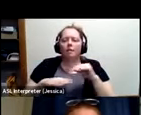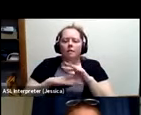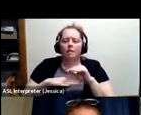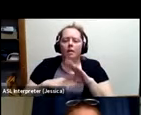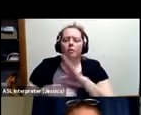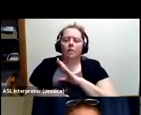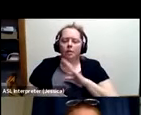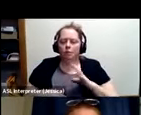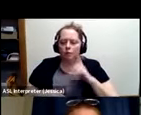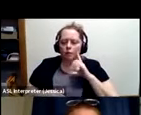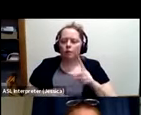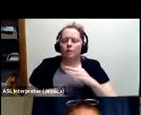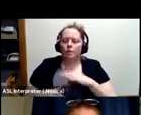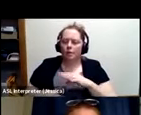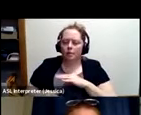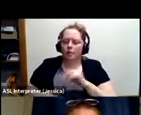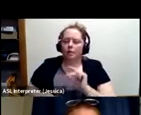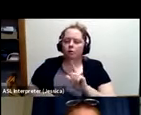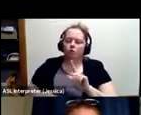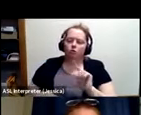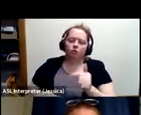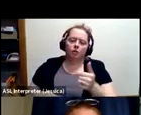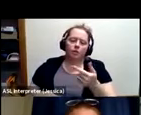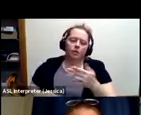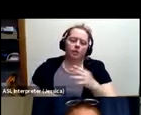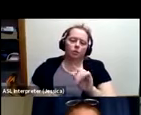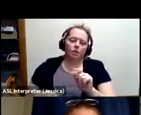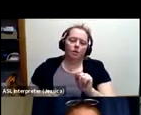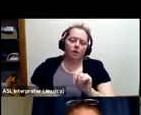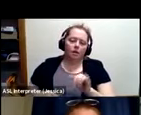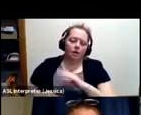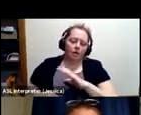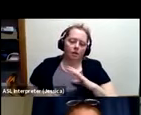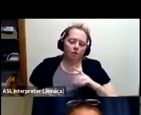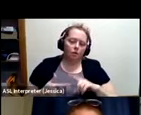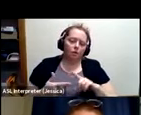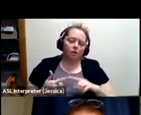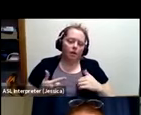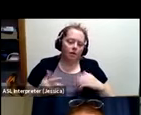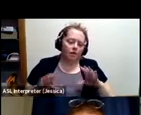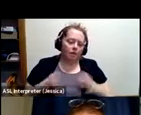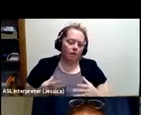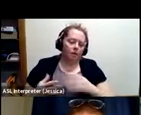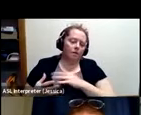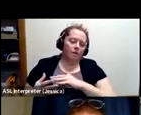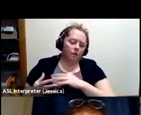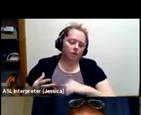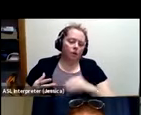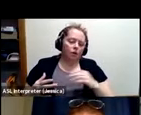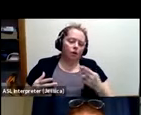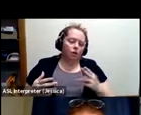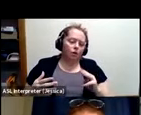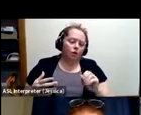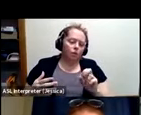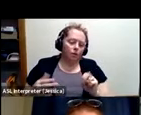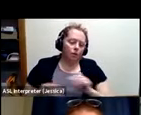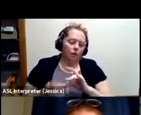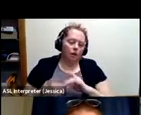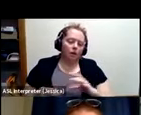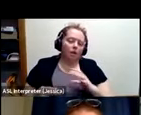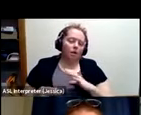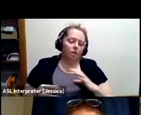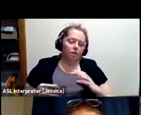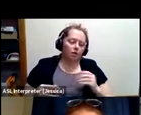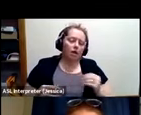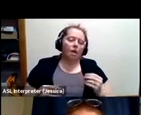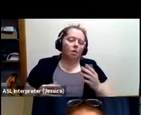Gender Equity Commission, the Allegheny County Human Relations Commission, for giving us some advice along the way and